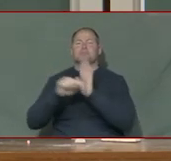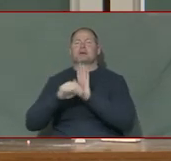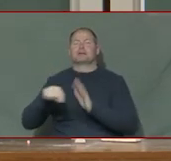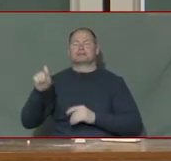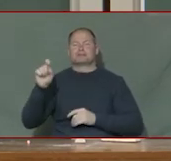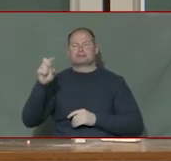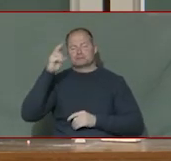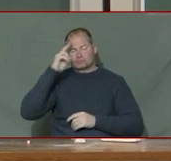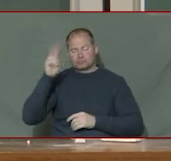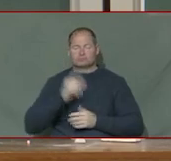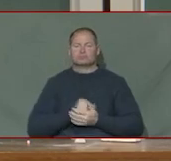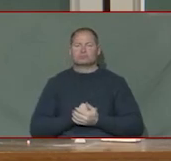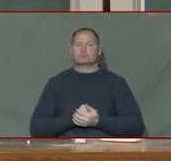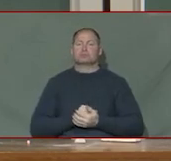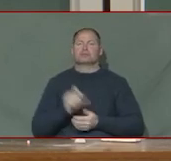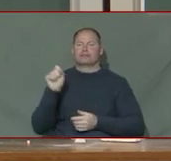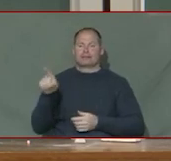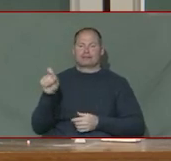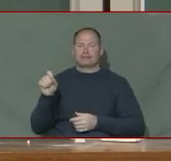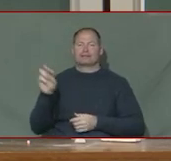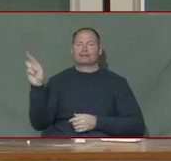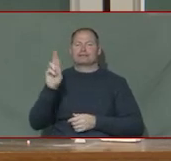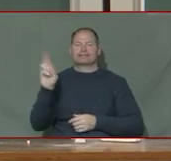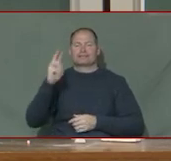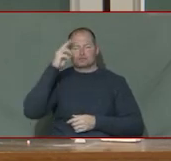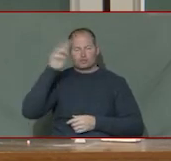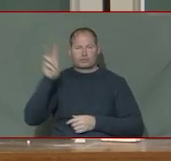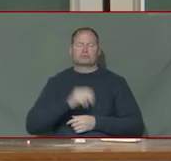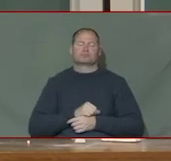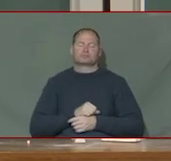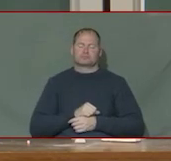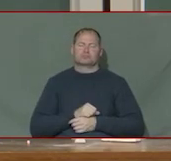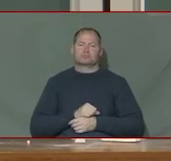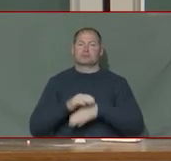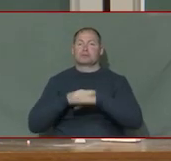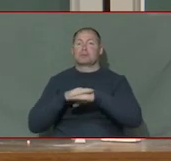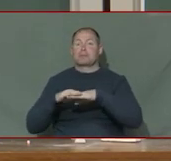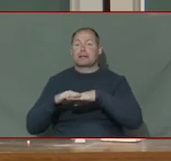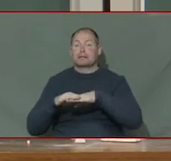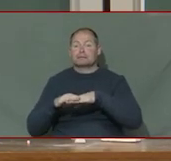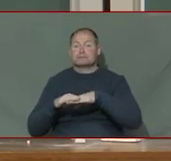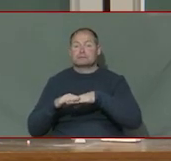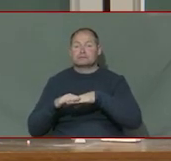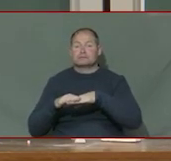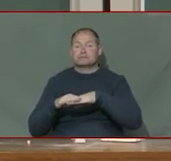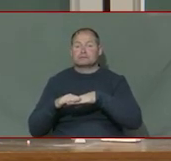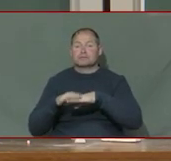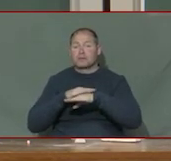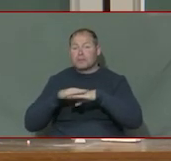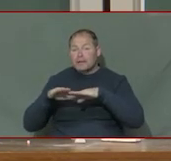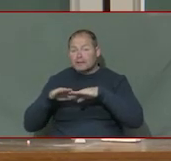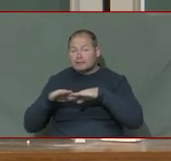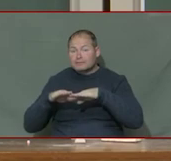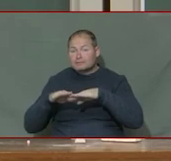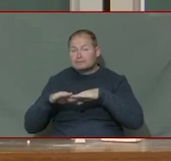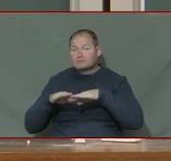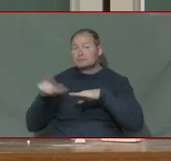the radius, and that is squared. The radius is squared. The base here, people, is